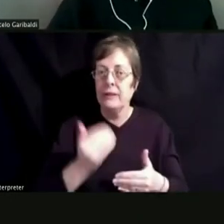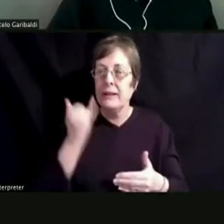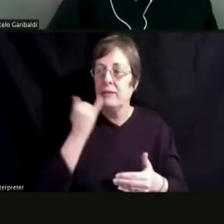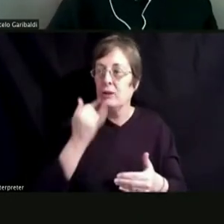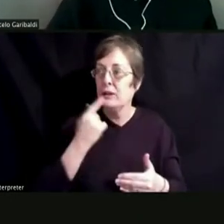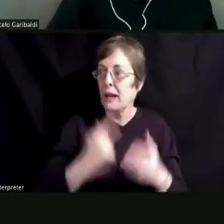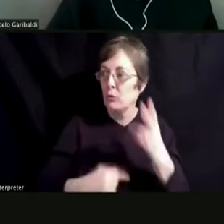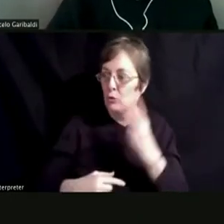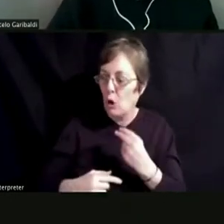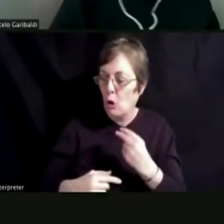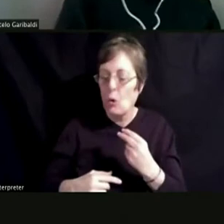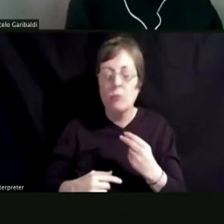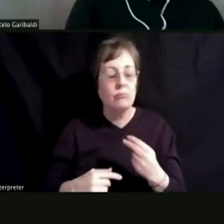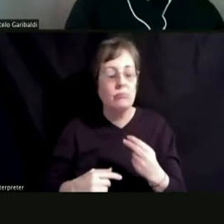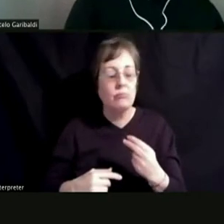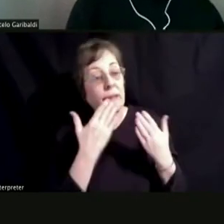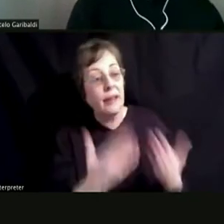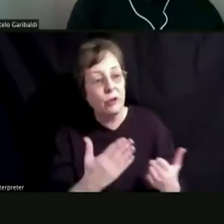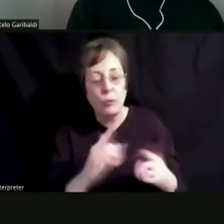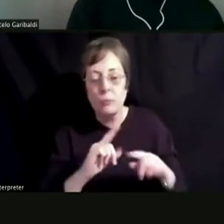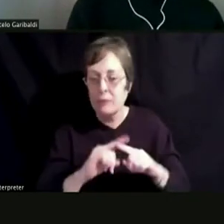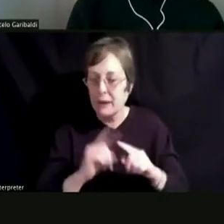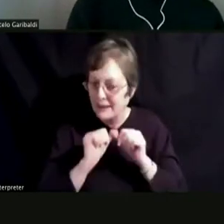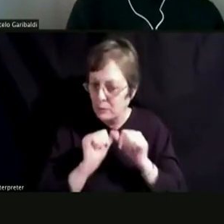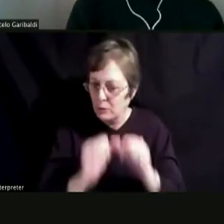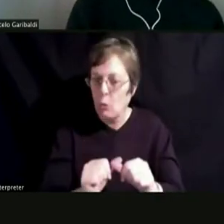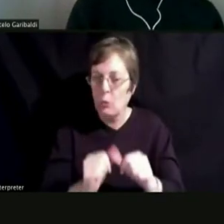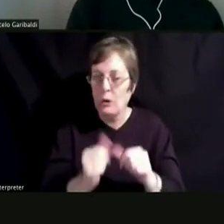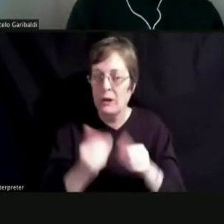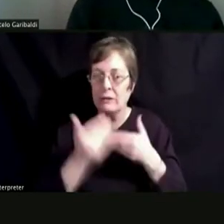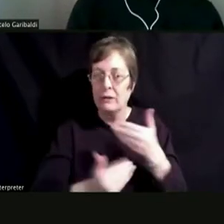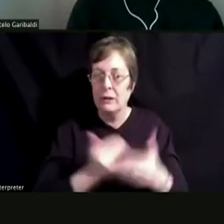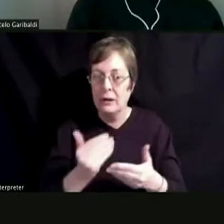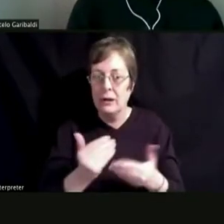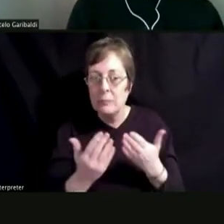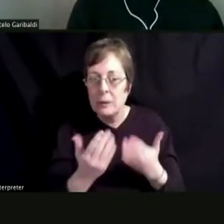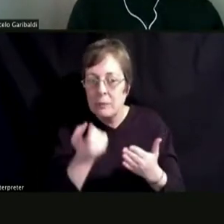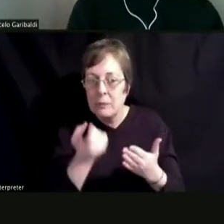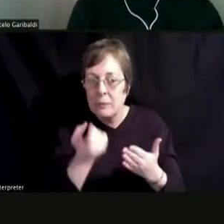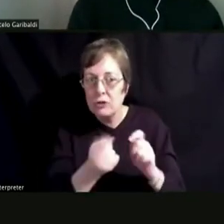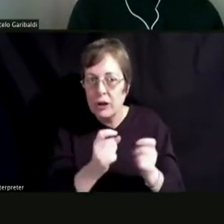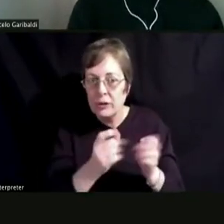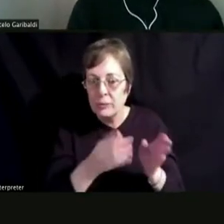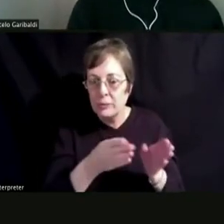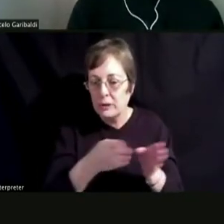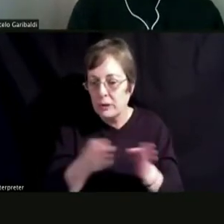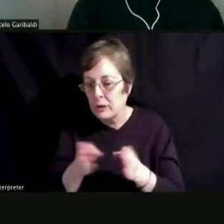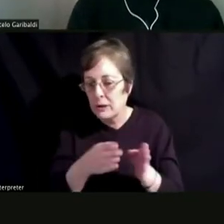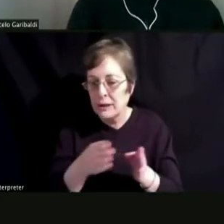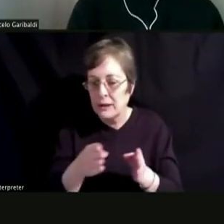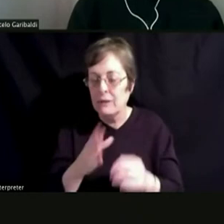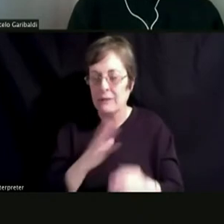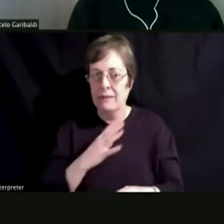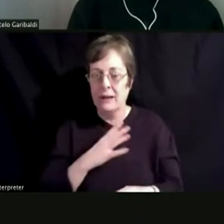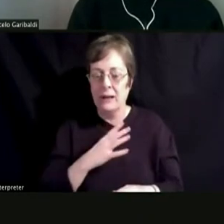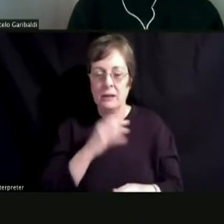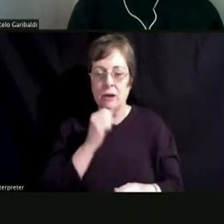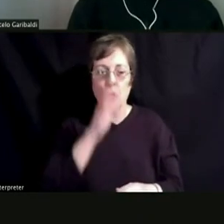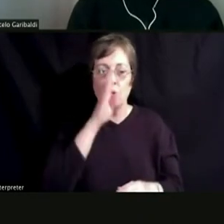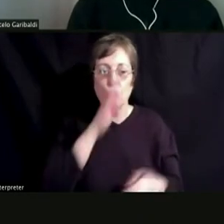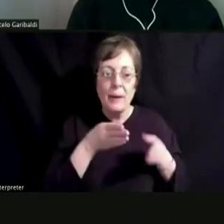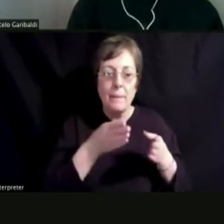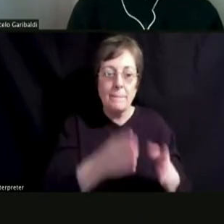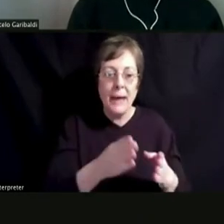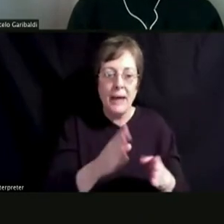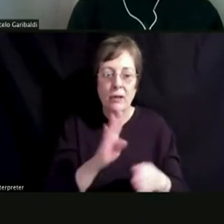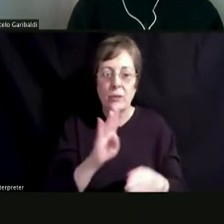you, and keep going. You might have to adjust a little bit. It's okay. There's no straight path to biomedical sciences. All of us